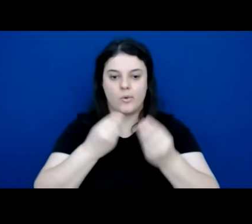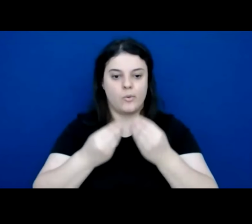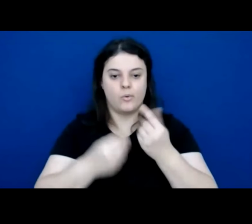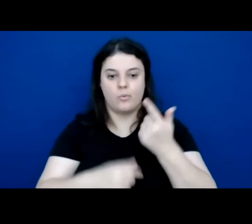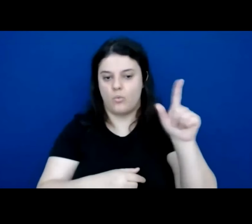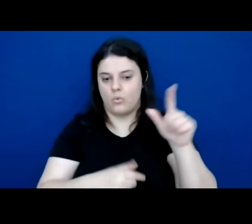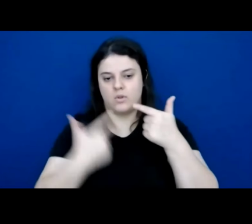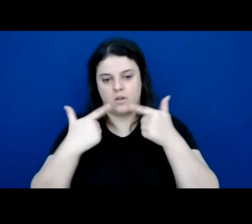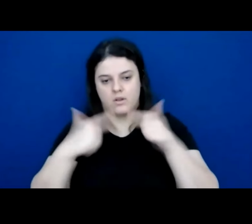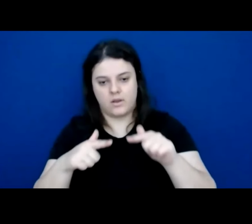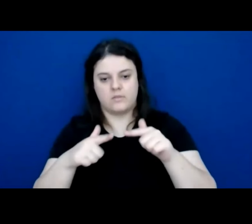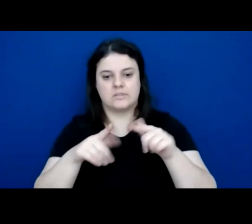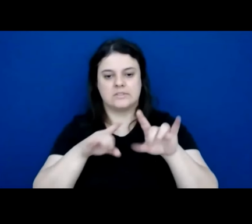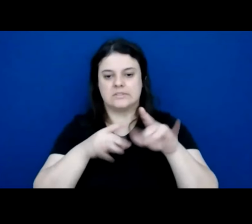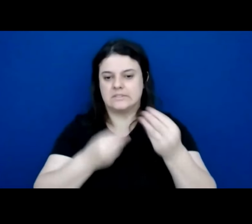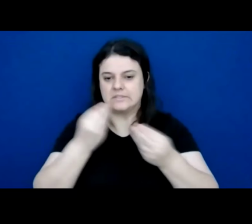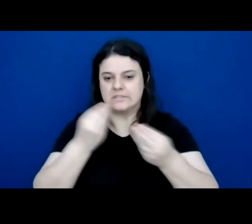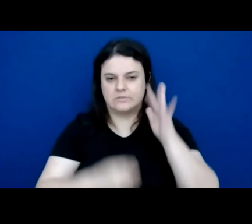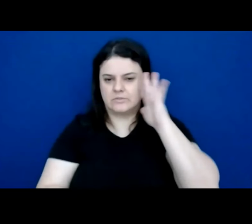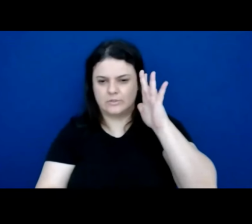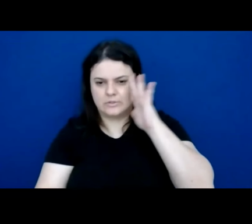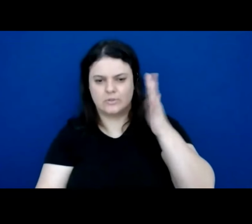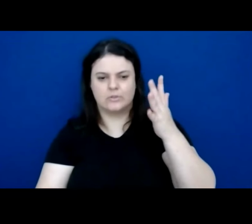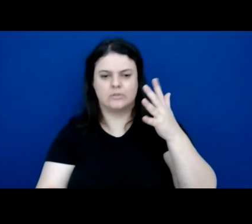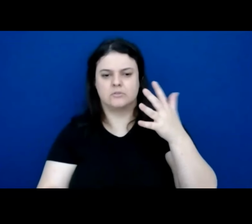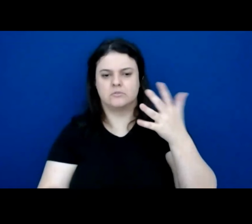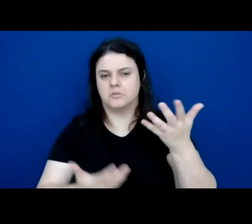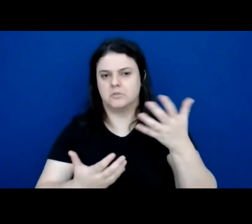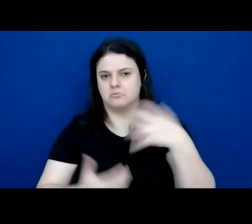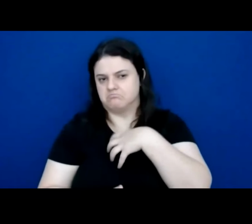or the philosophy or an attitude.